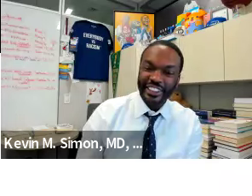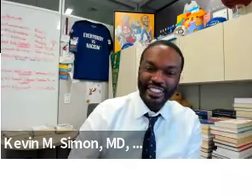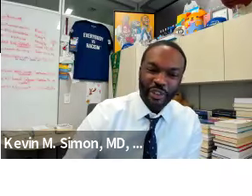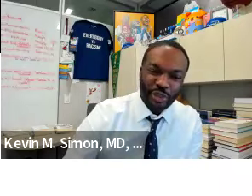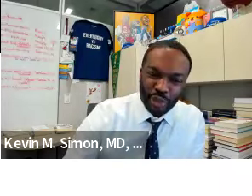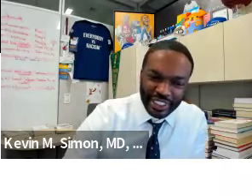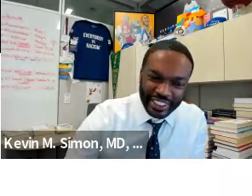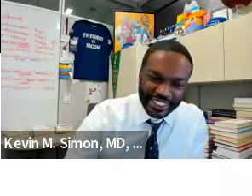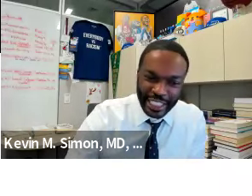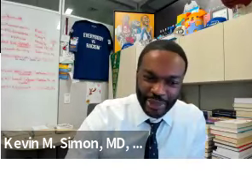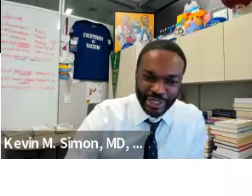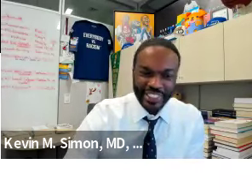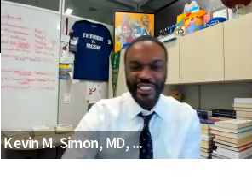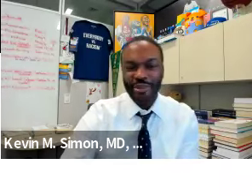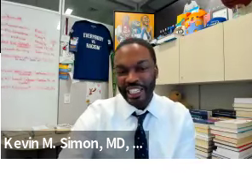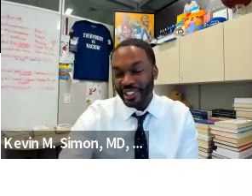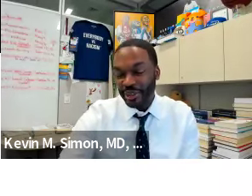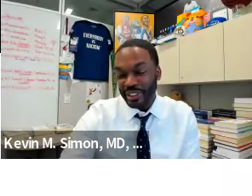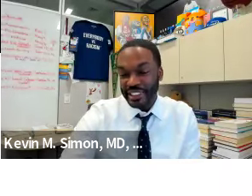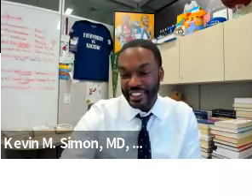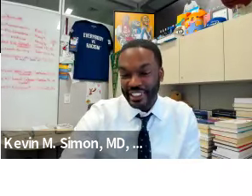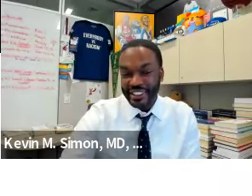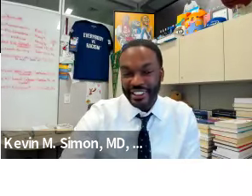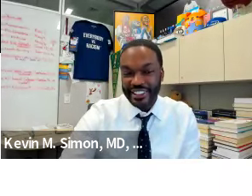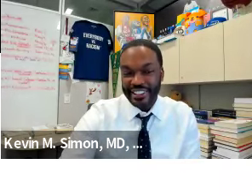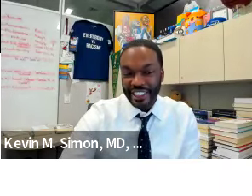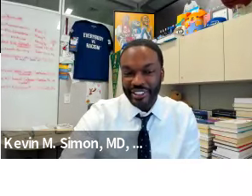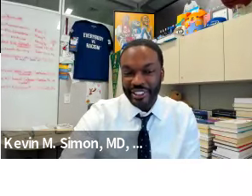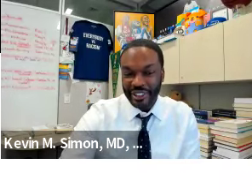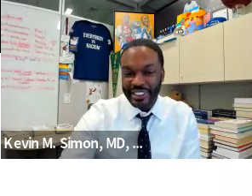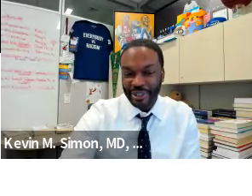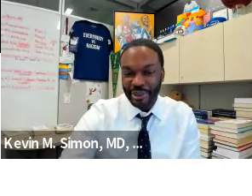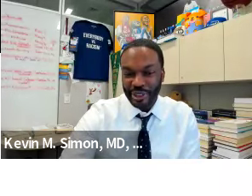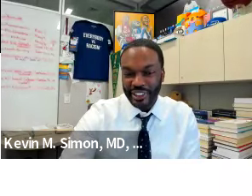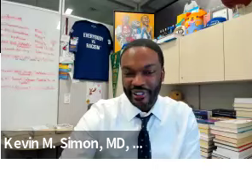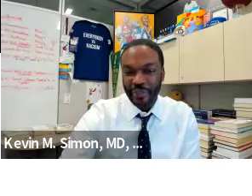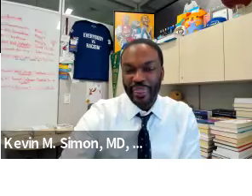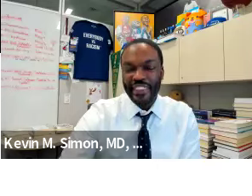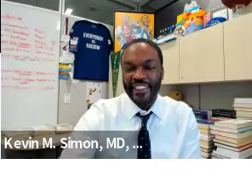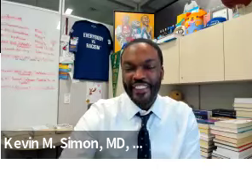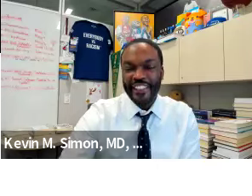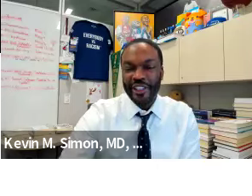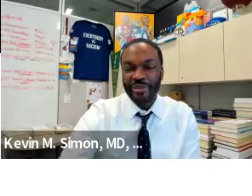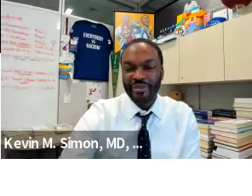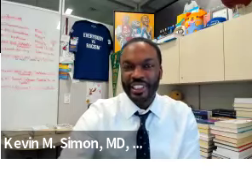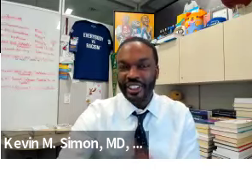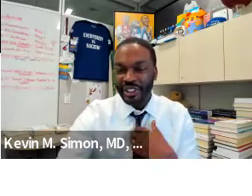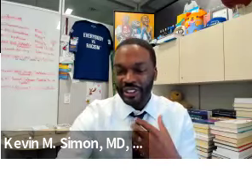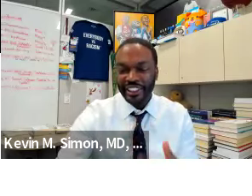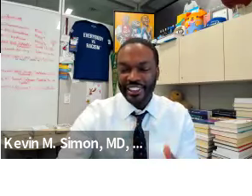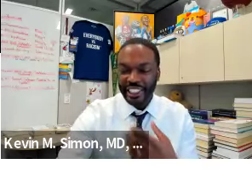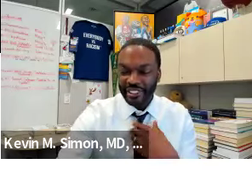Now, what has happened here? The behavior that you want to see change is Kevin go to sleep earlier.